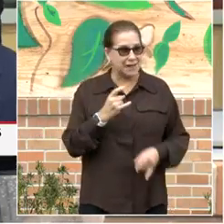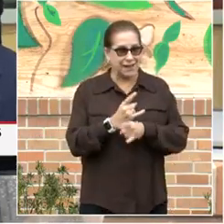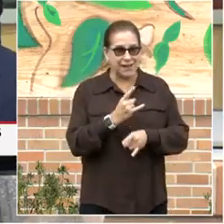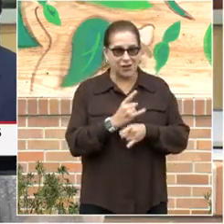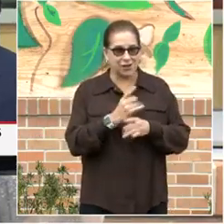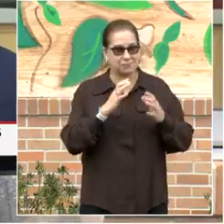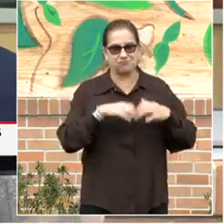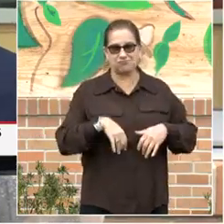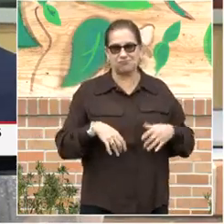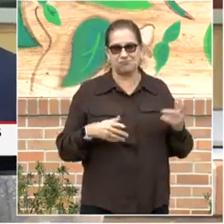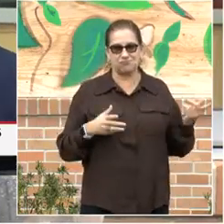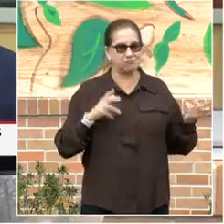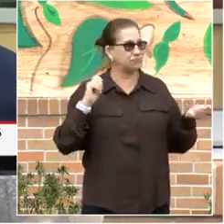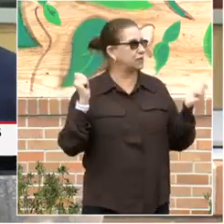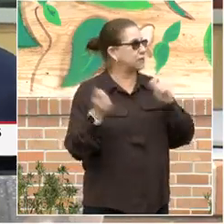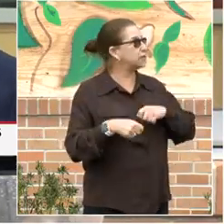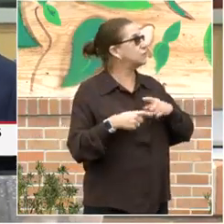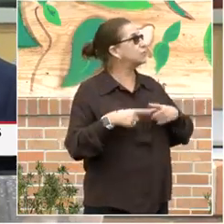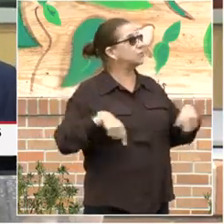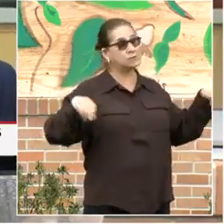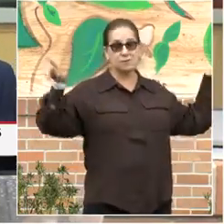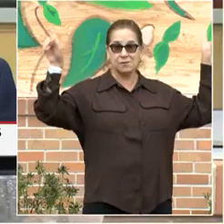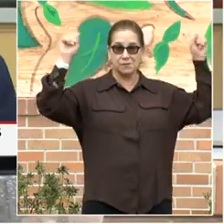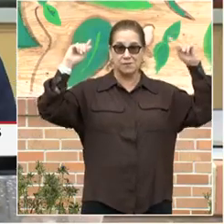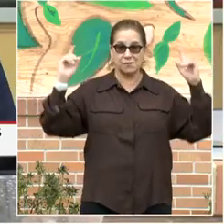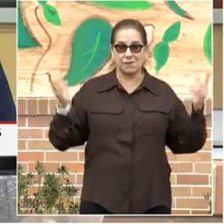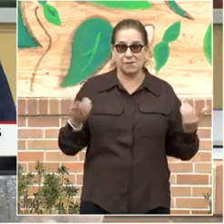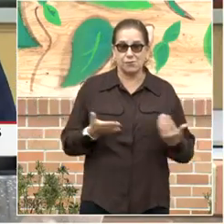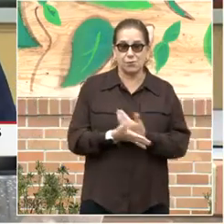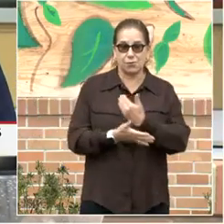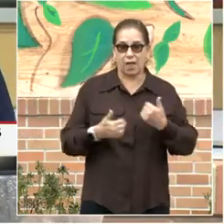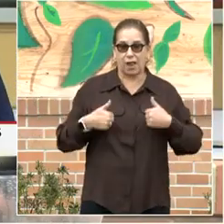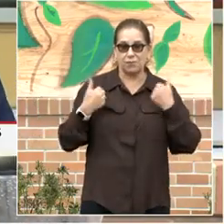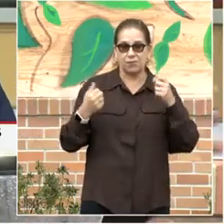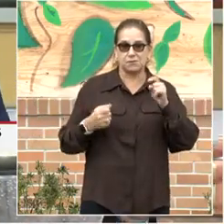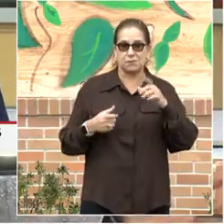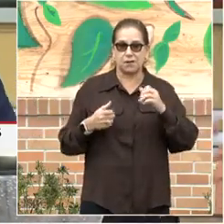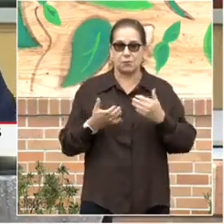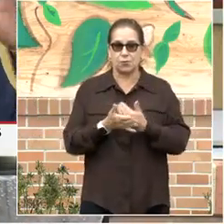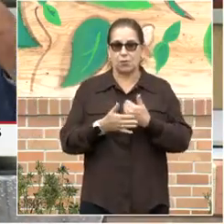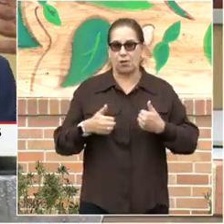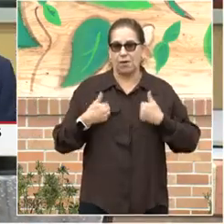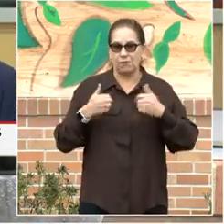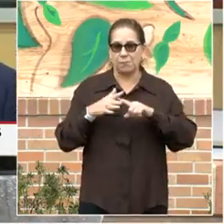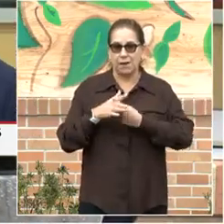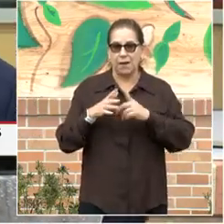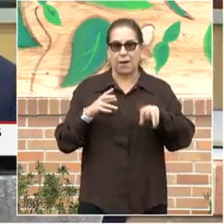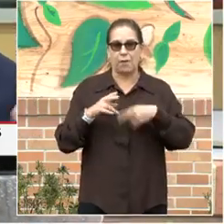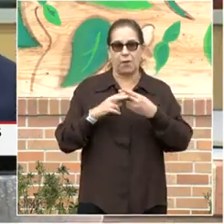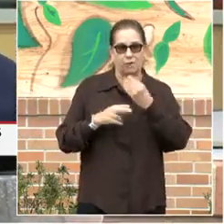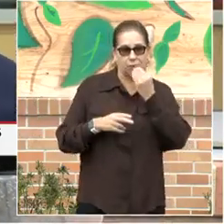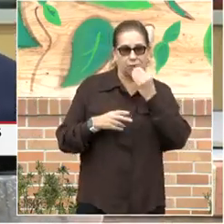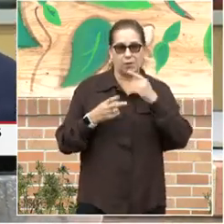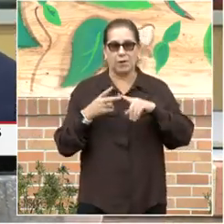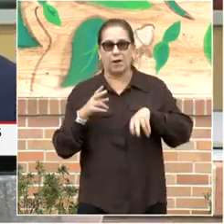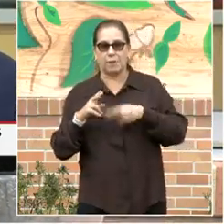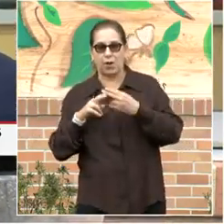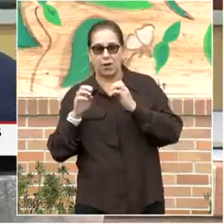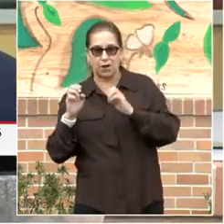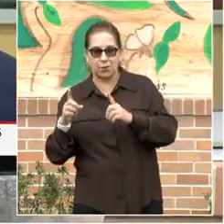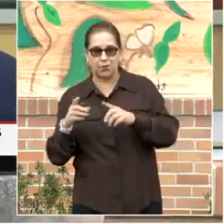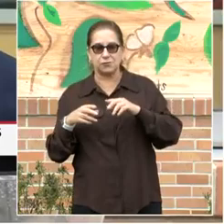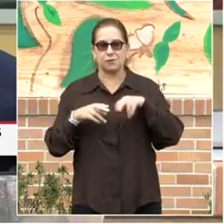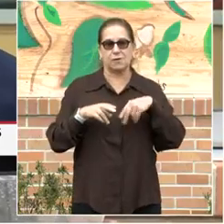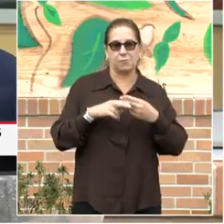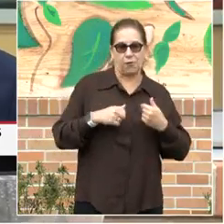Ward 8 that we are saying that we need a healthy lifestyle. And this is the beginning. Not just about food, but about education about what we eat and how we